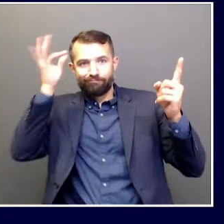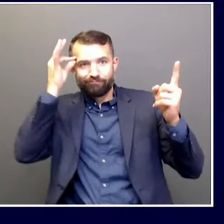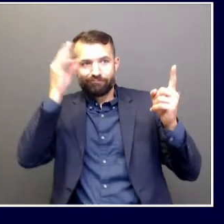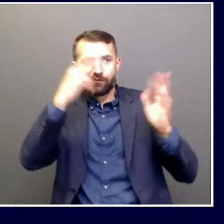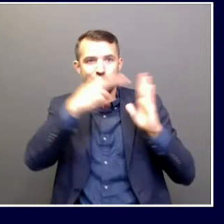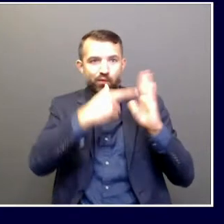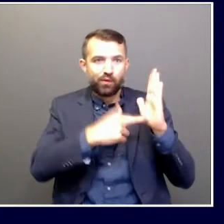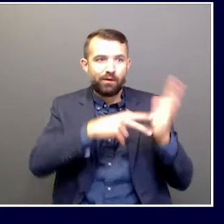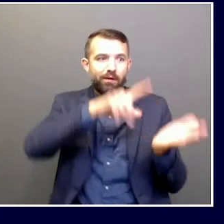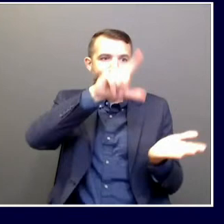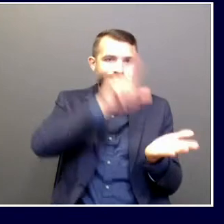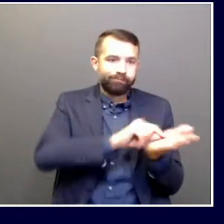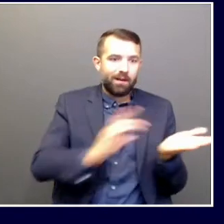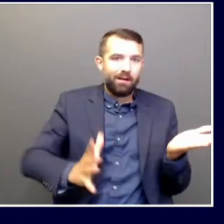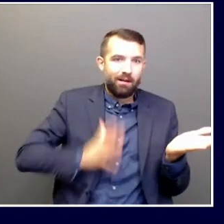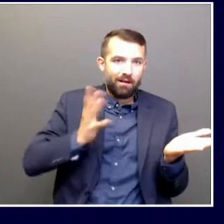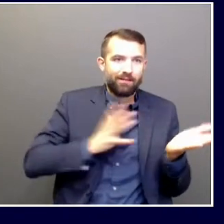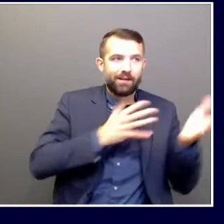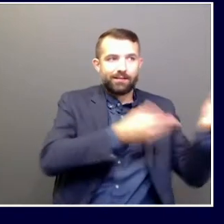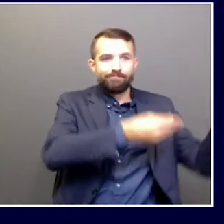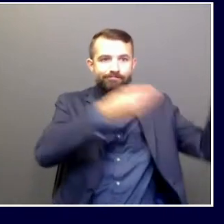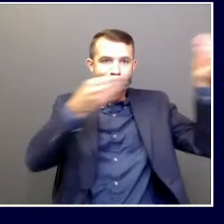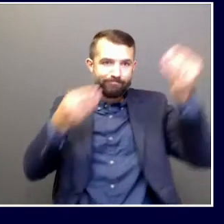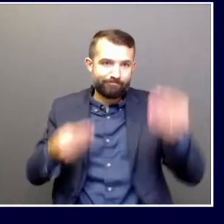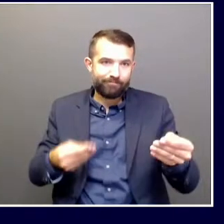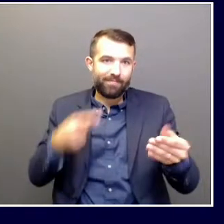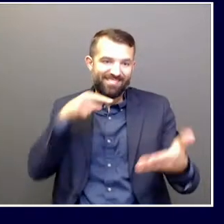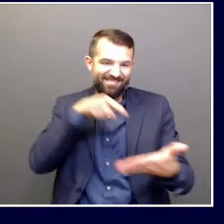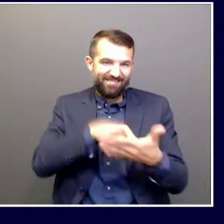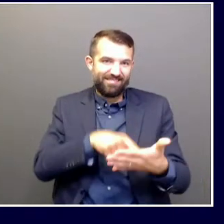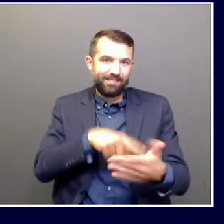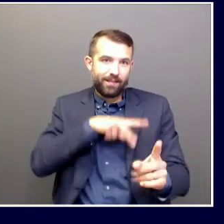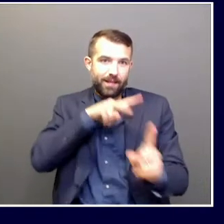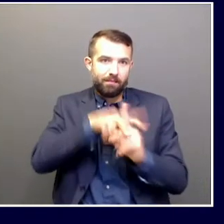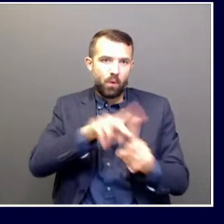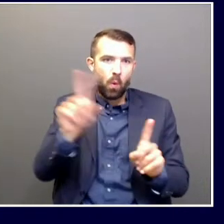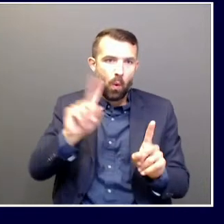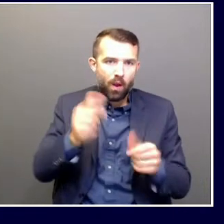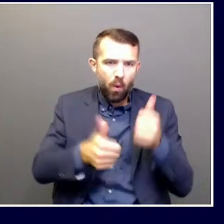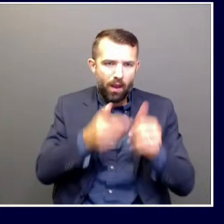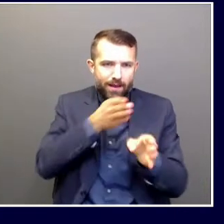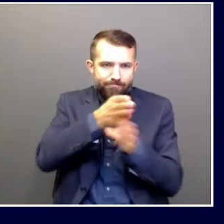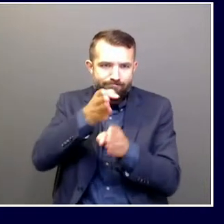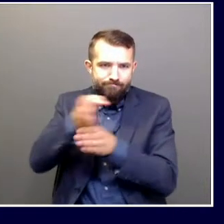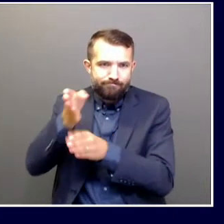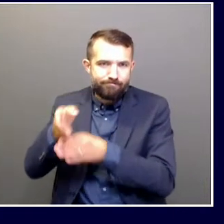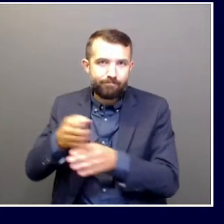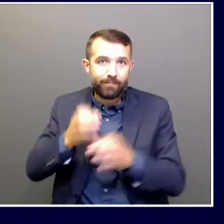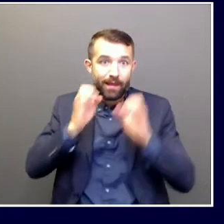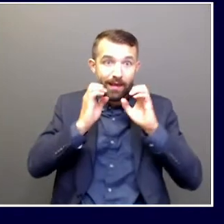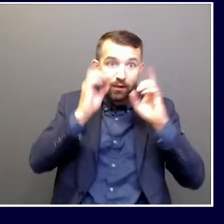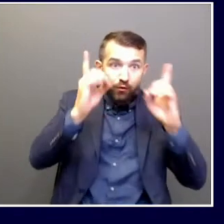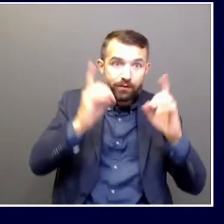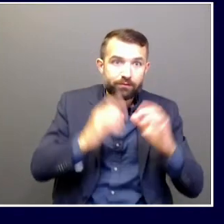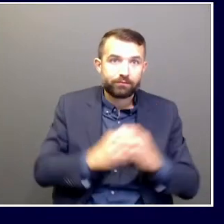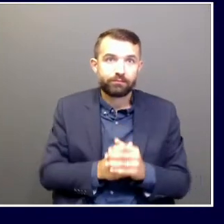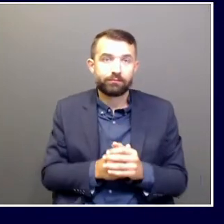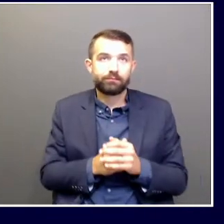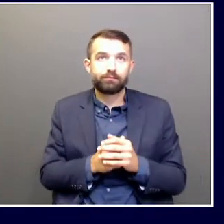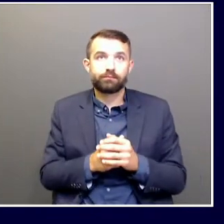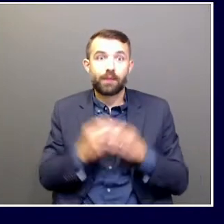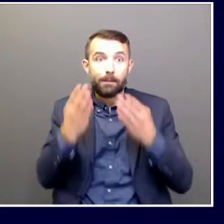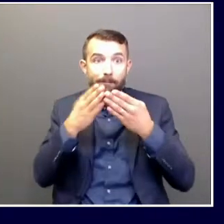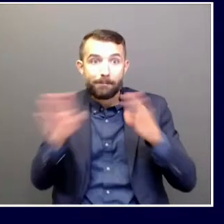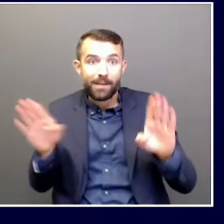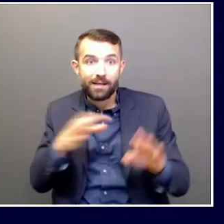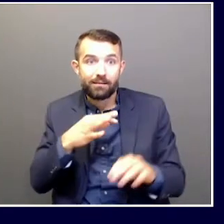to the state, what sectors. We believe it'll apply through the state to public sector employers. Beyond that,